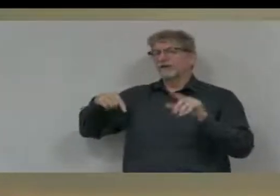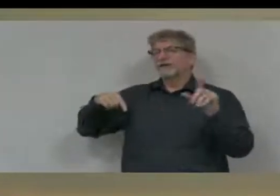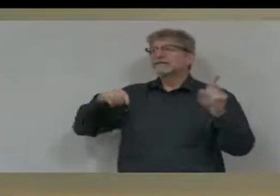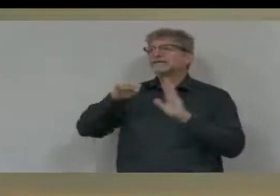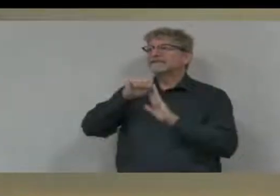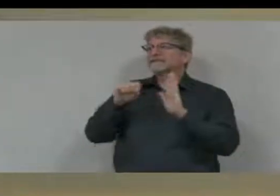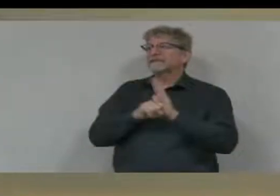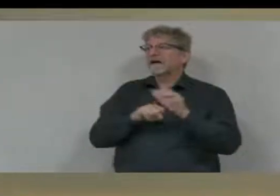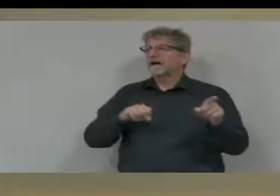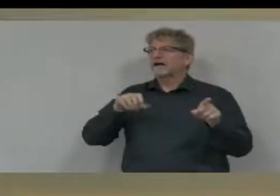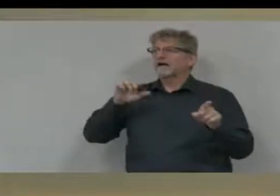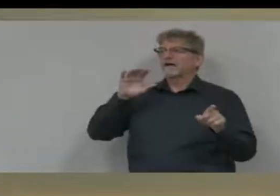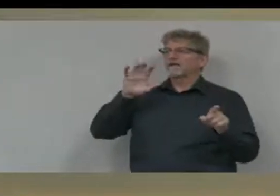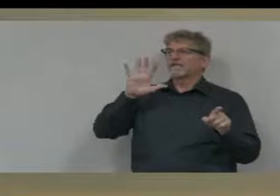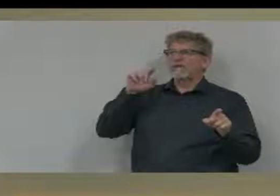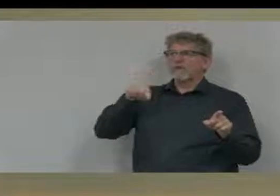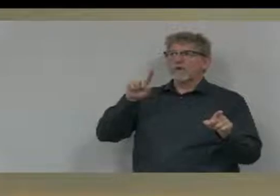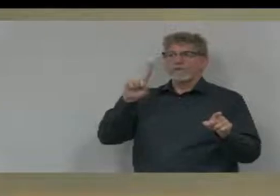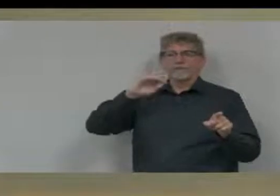whole at 5.1%.